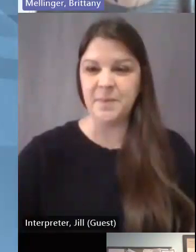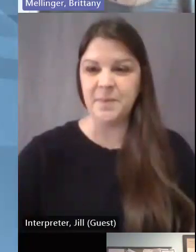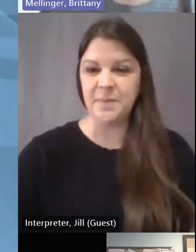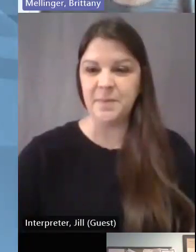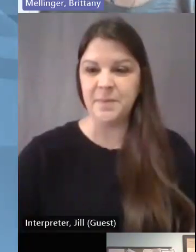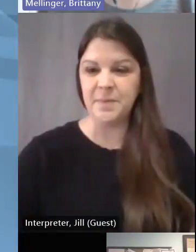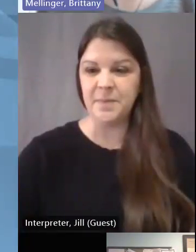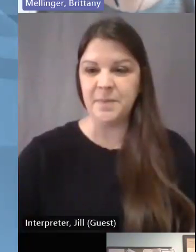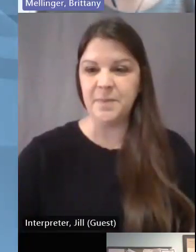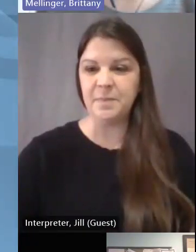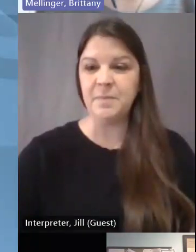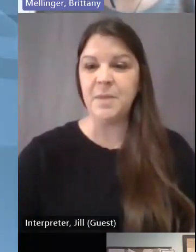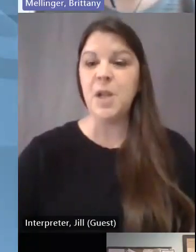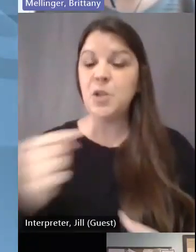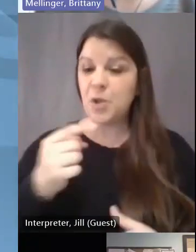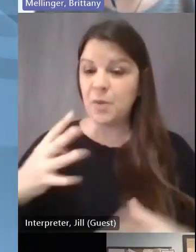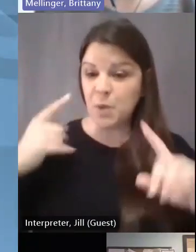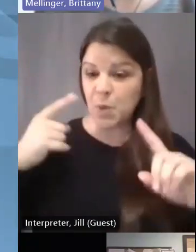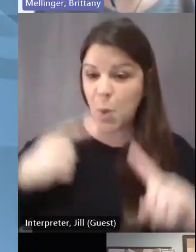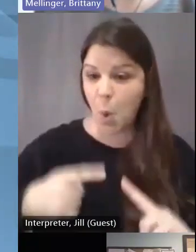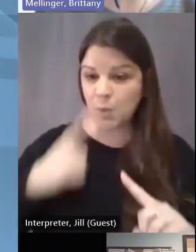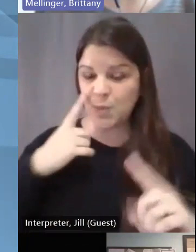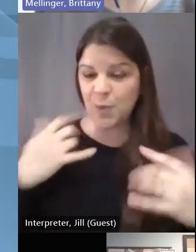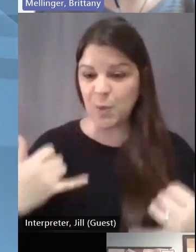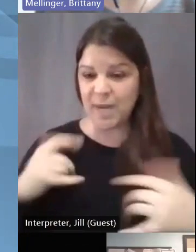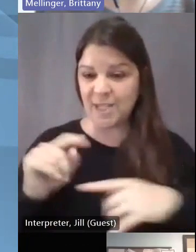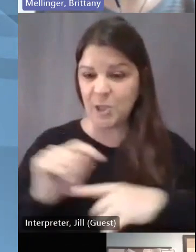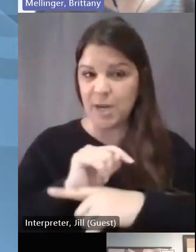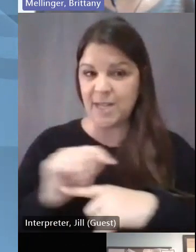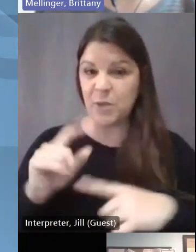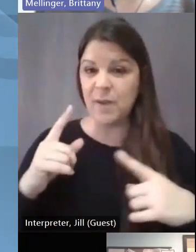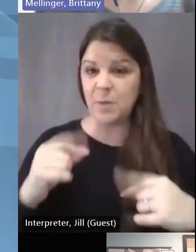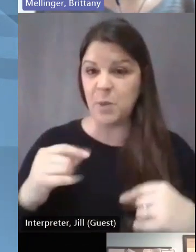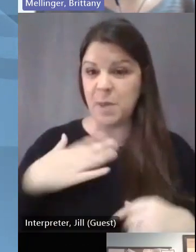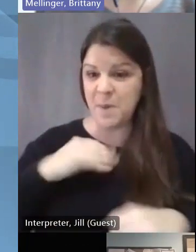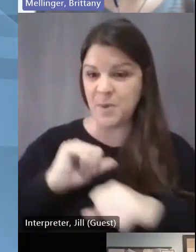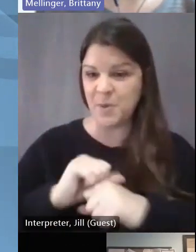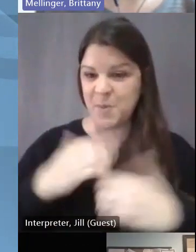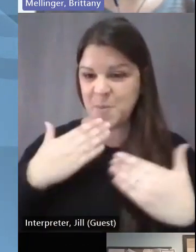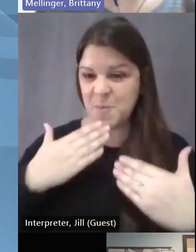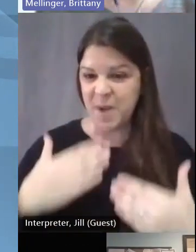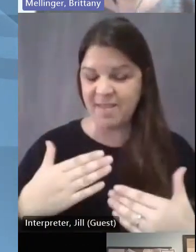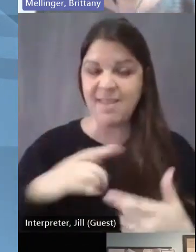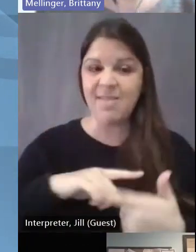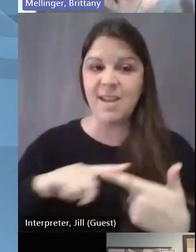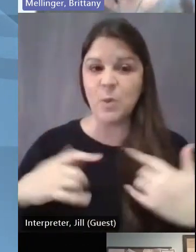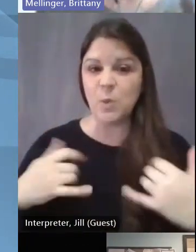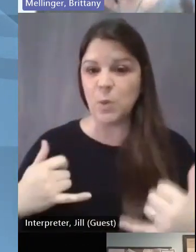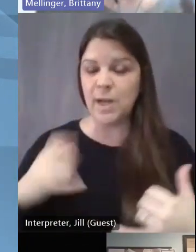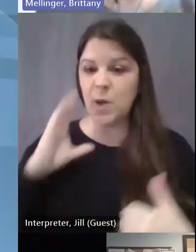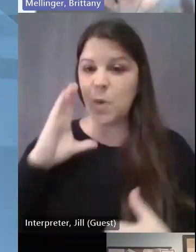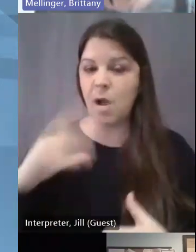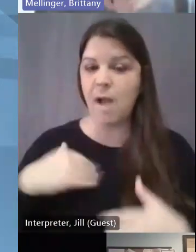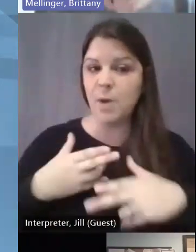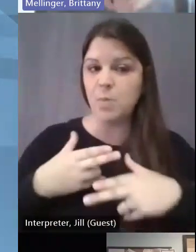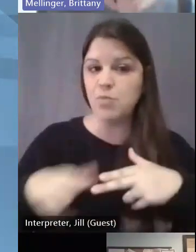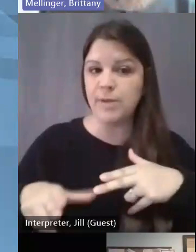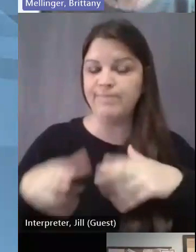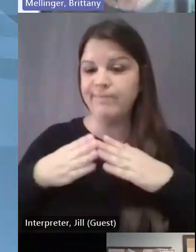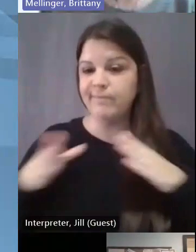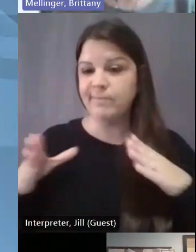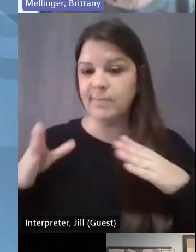We've got a couple goals for today's training. So if I've done my job well today, you will have a brief overview